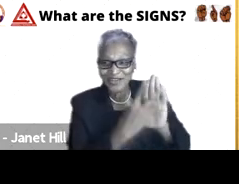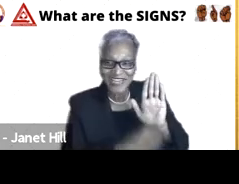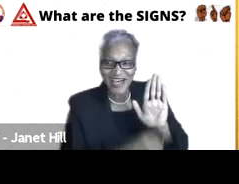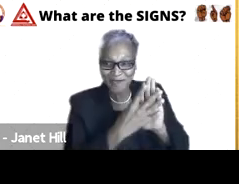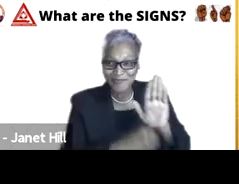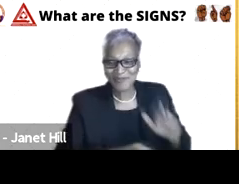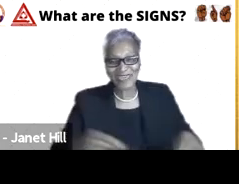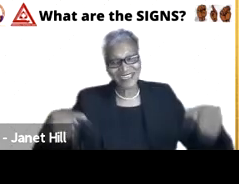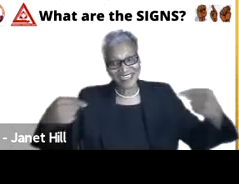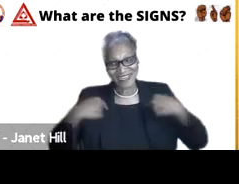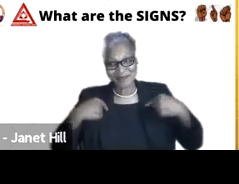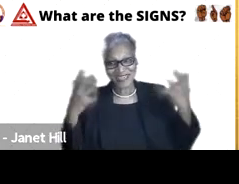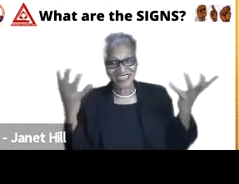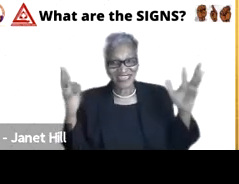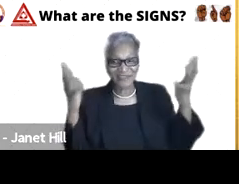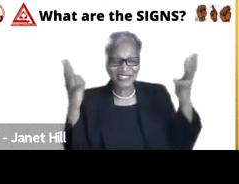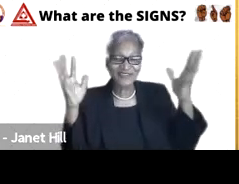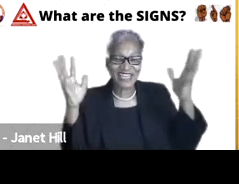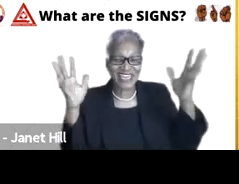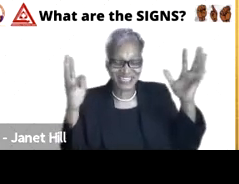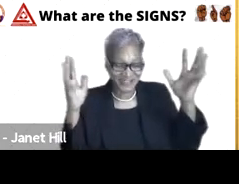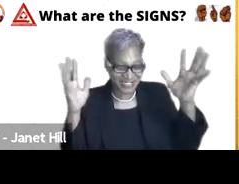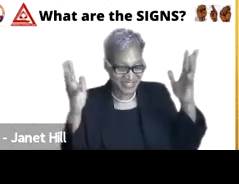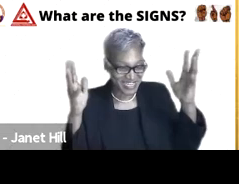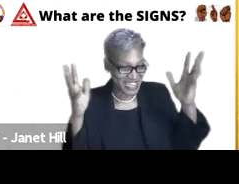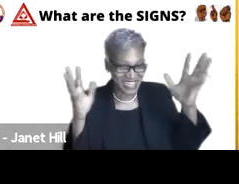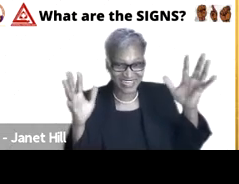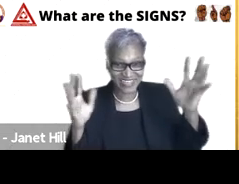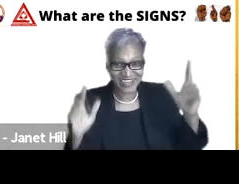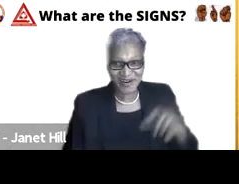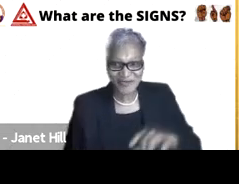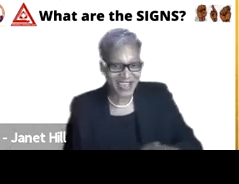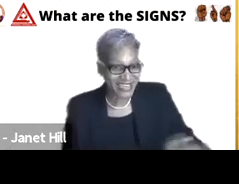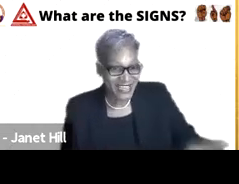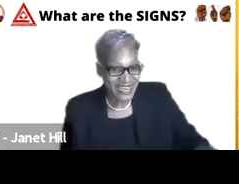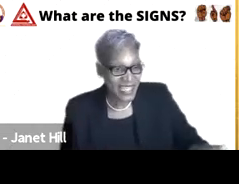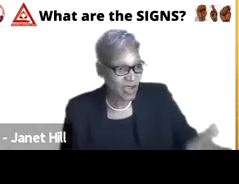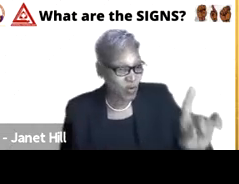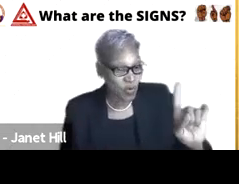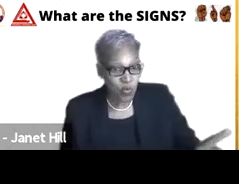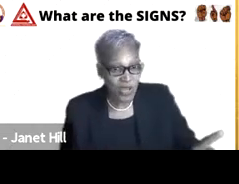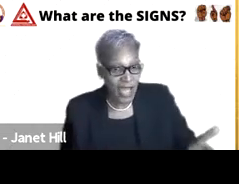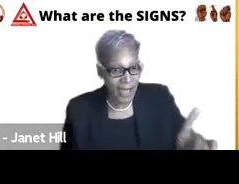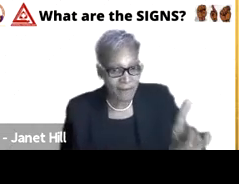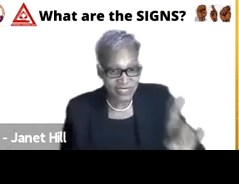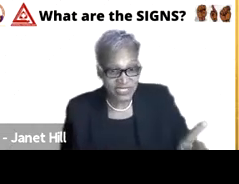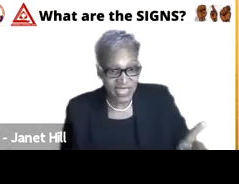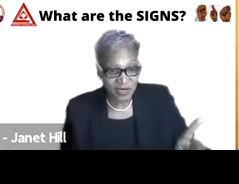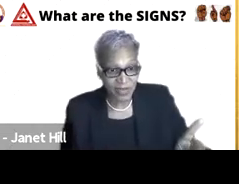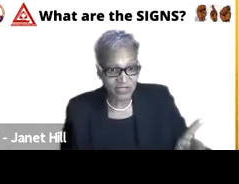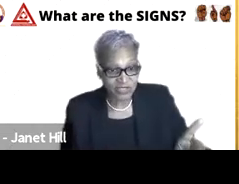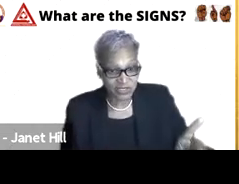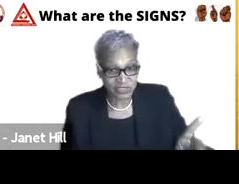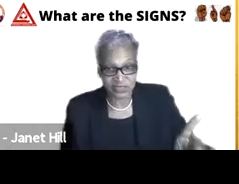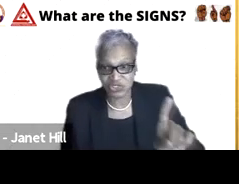you copy me? Give yourselves a hand. Give yourselves a hand. All right. Now, what I'm